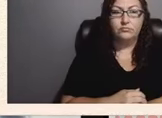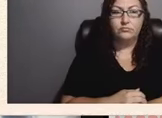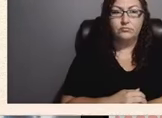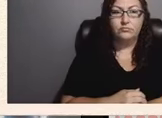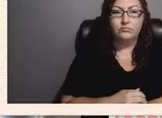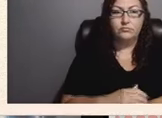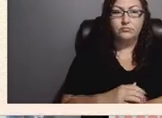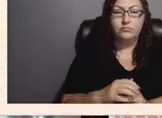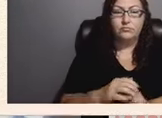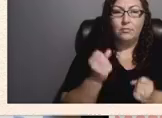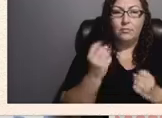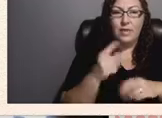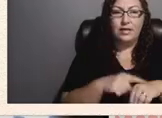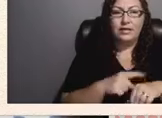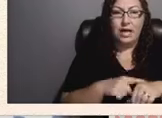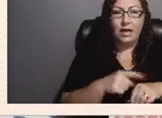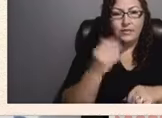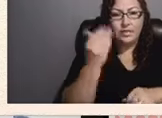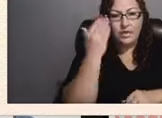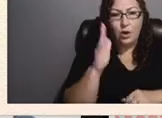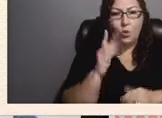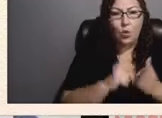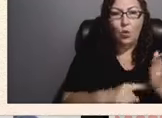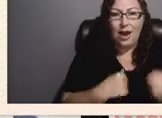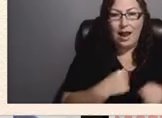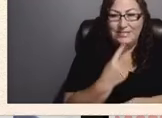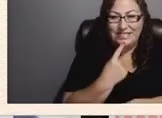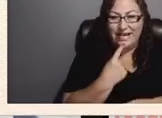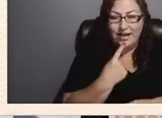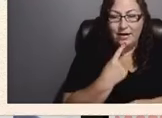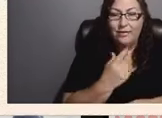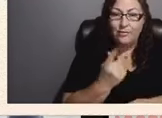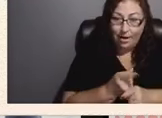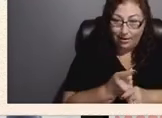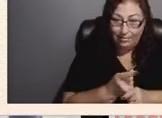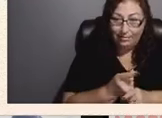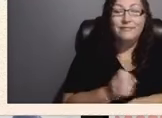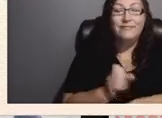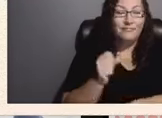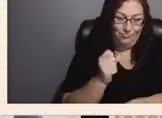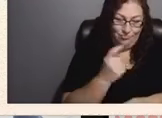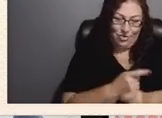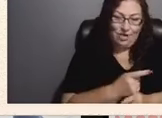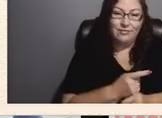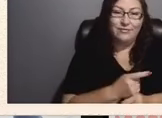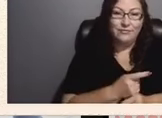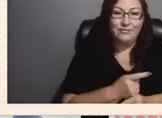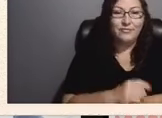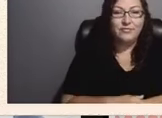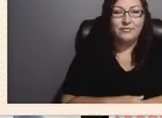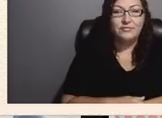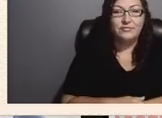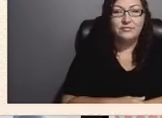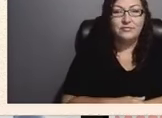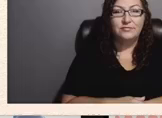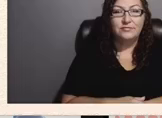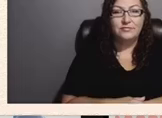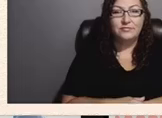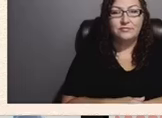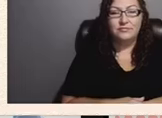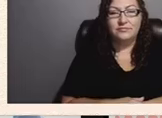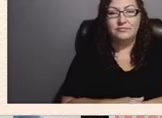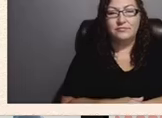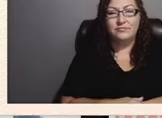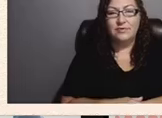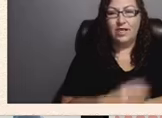they didn't know what I was saying, right? Yeah. They would always say, Mr. Tim, I don't know what he